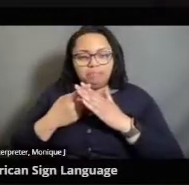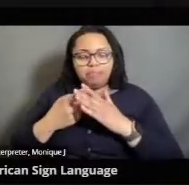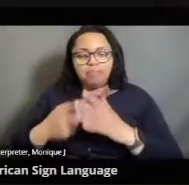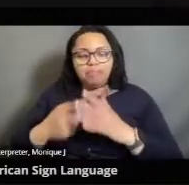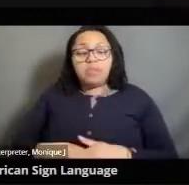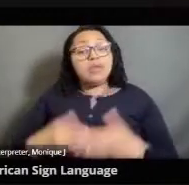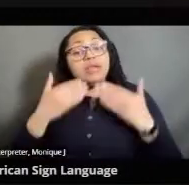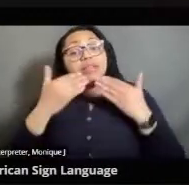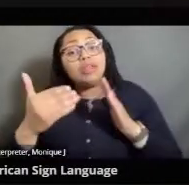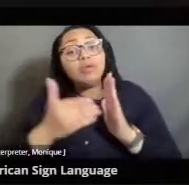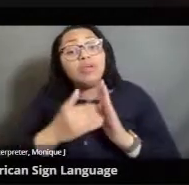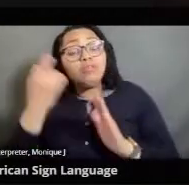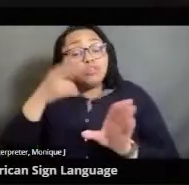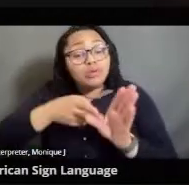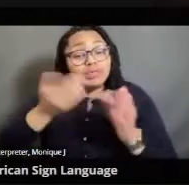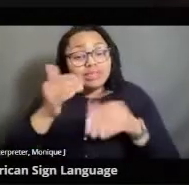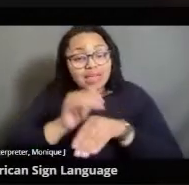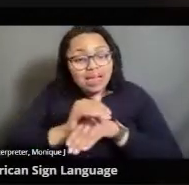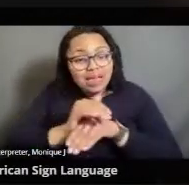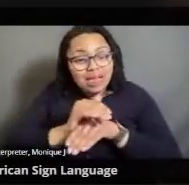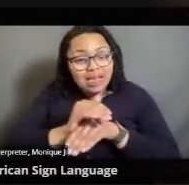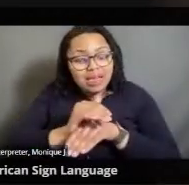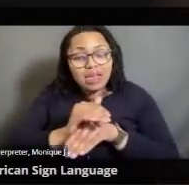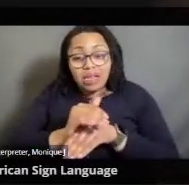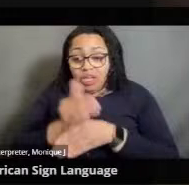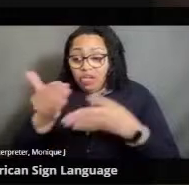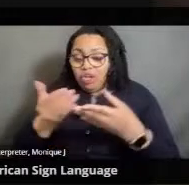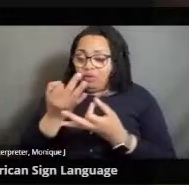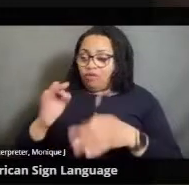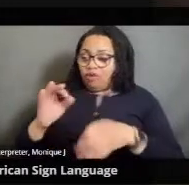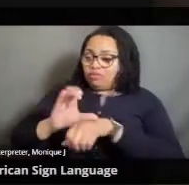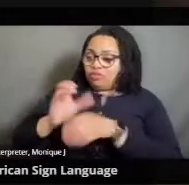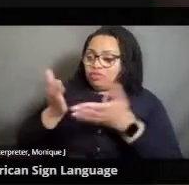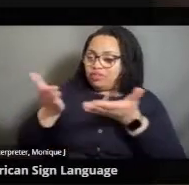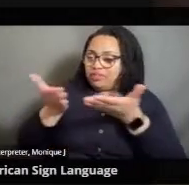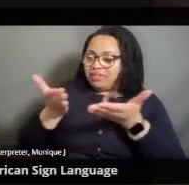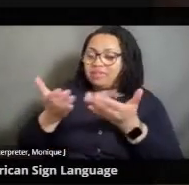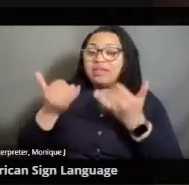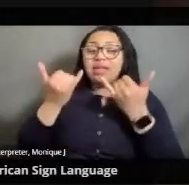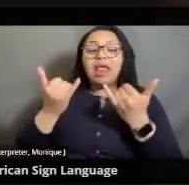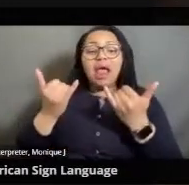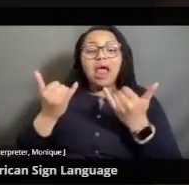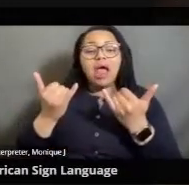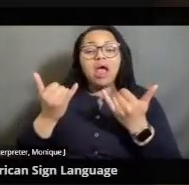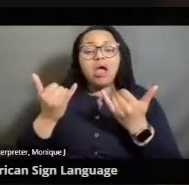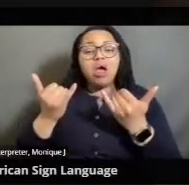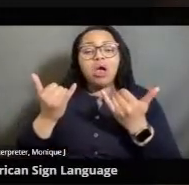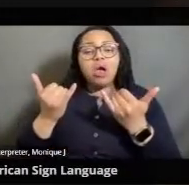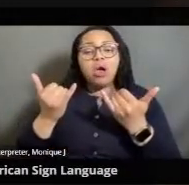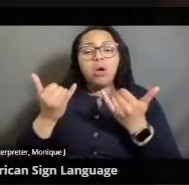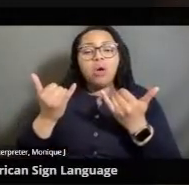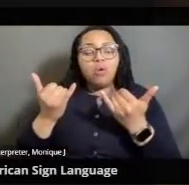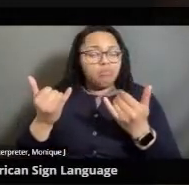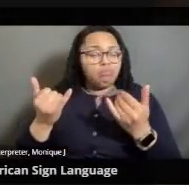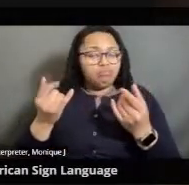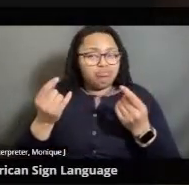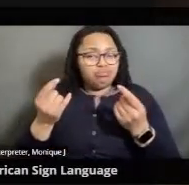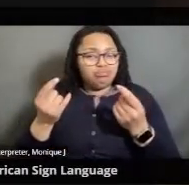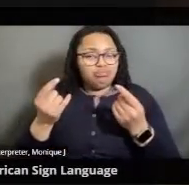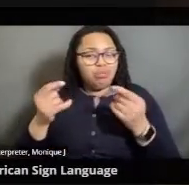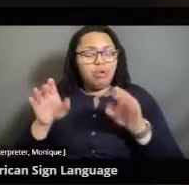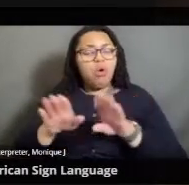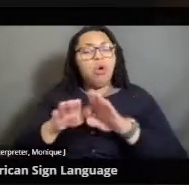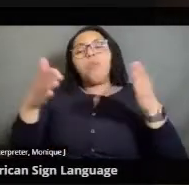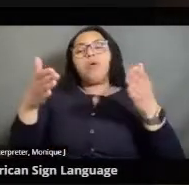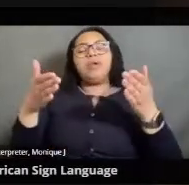Thank you again for joining us tonight for this Freedom Church service. I now want to open up the space to a